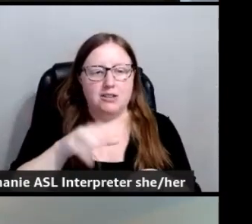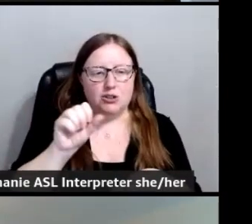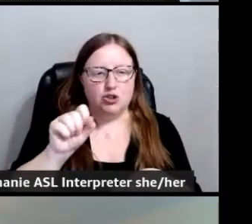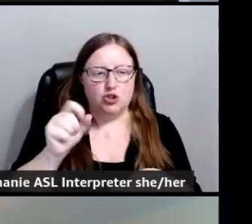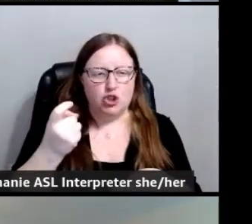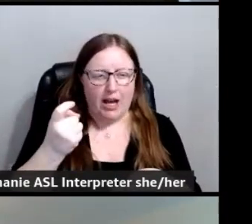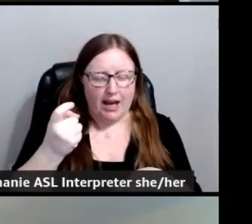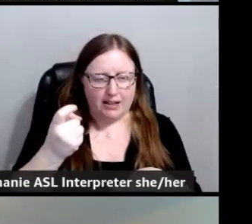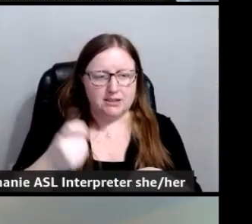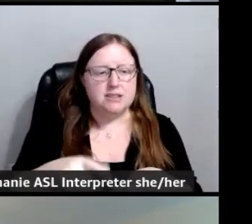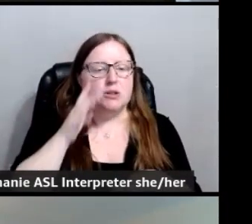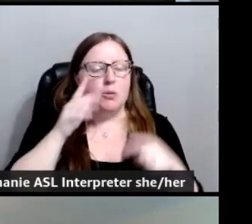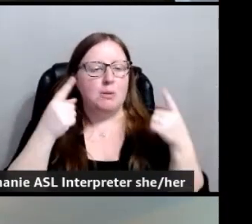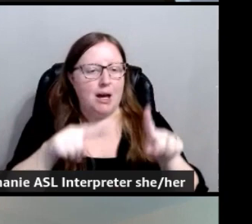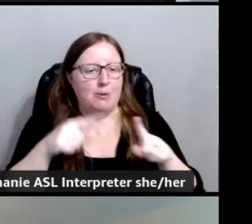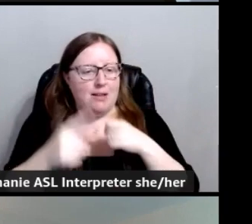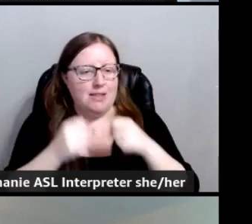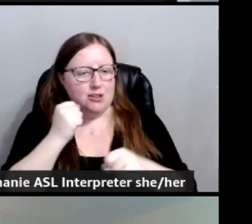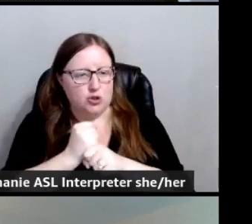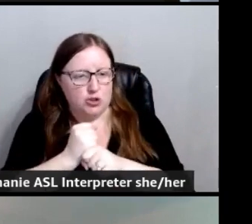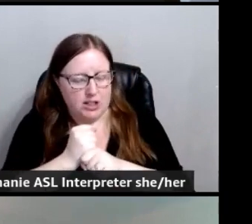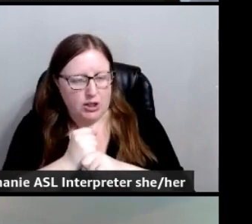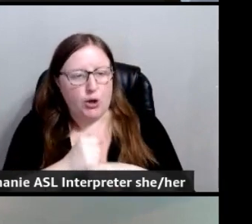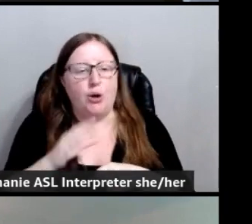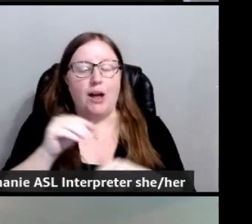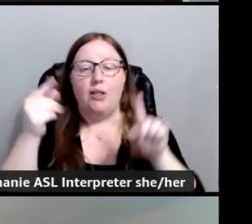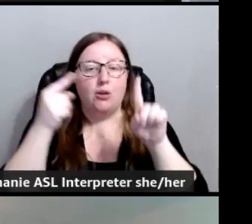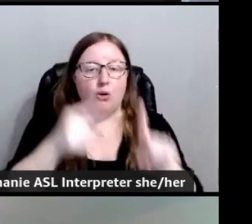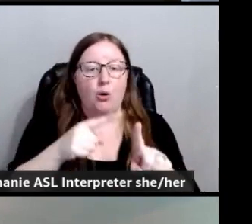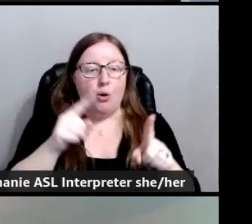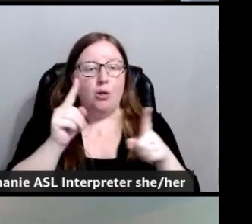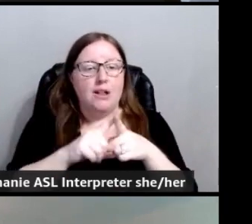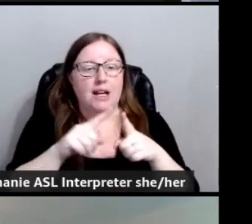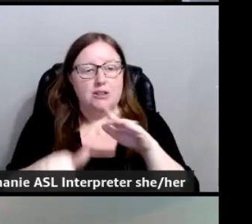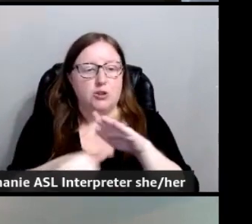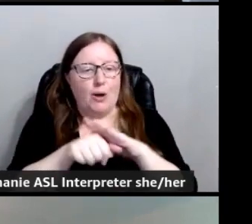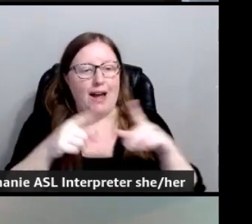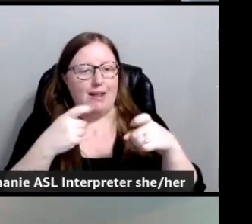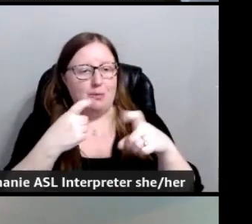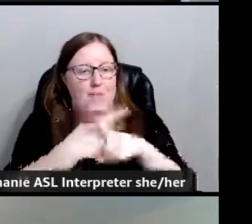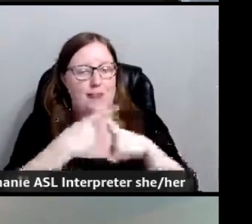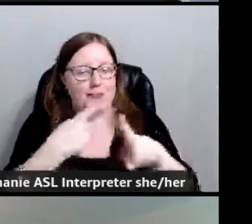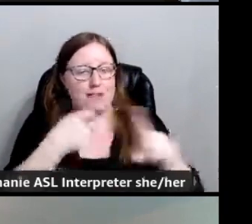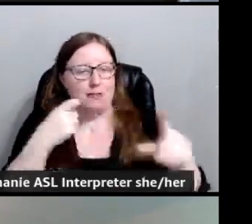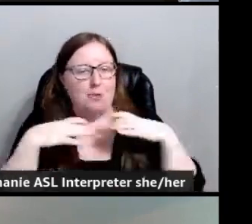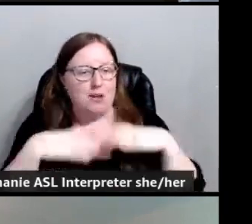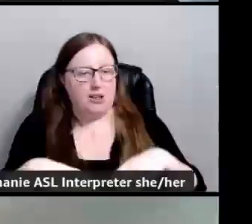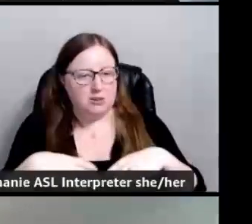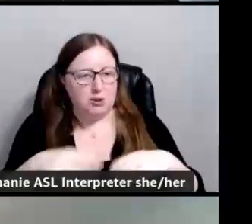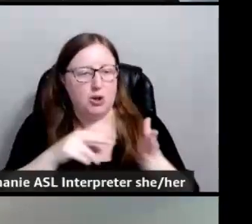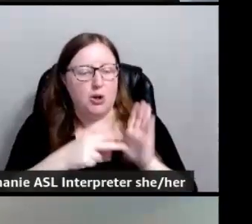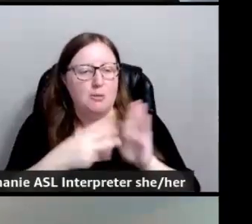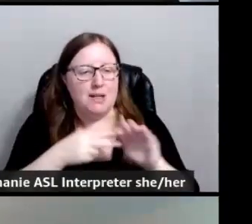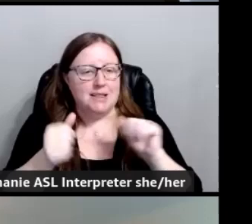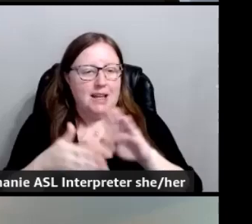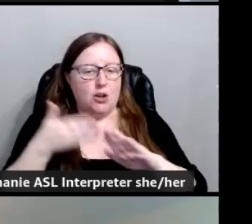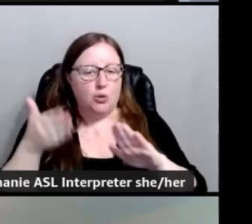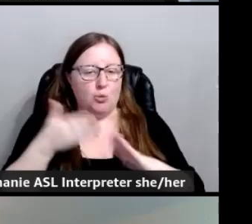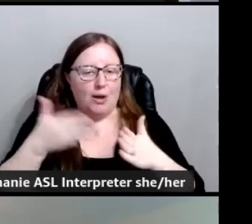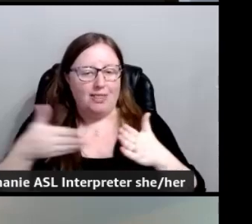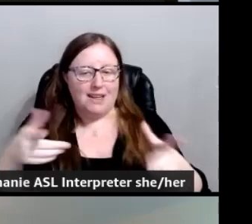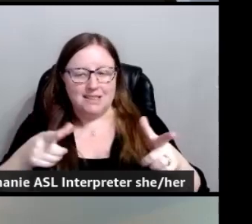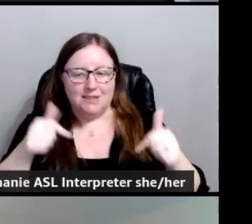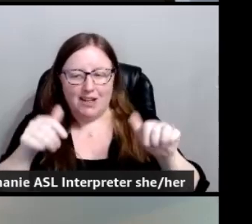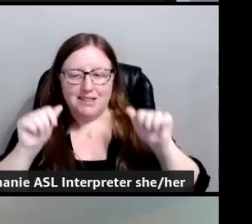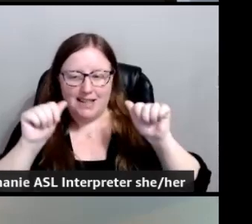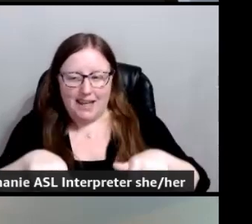later this year. And the entire goal here is to hide all the complexity from customers and enable them to run as fast as they can,